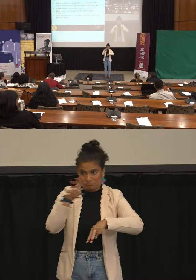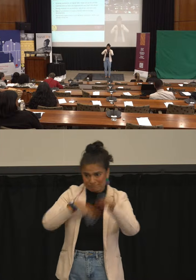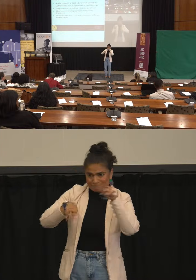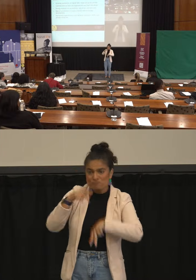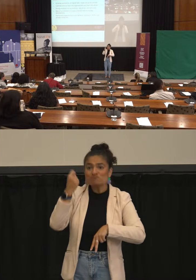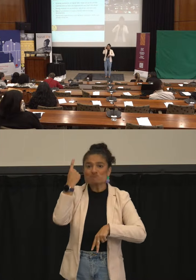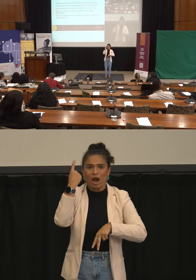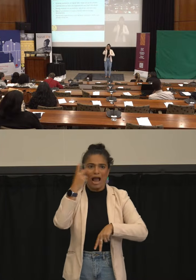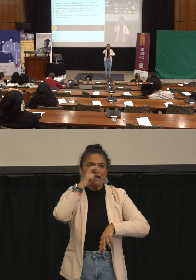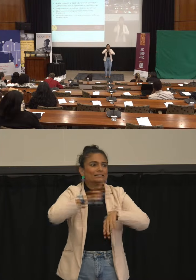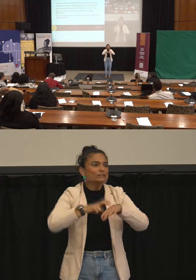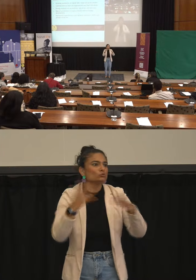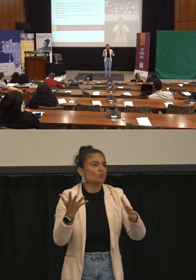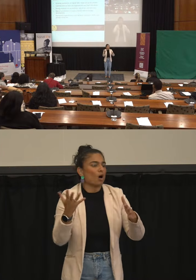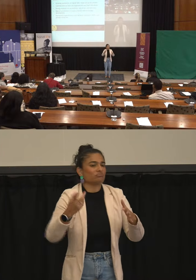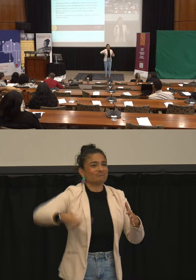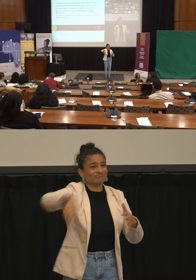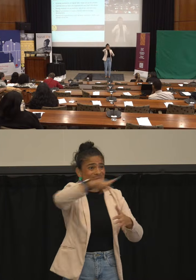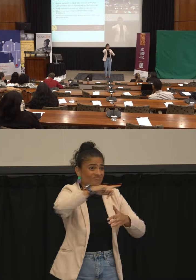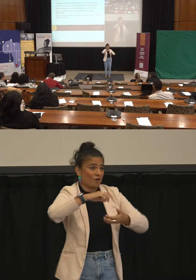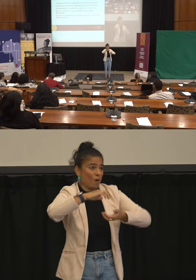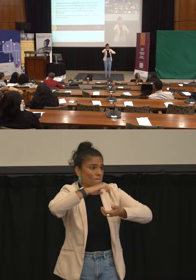community.